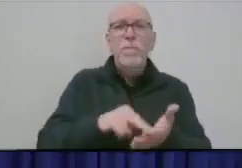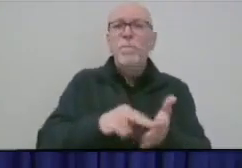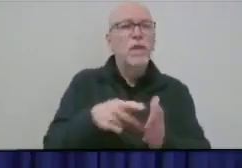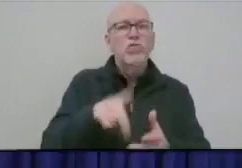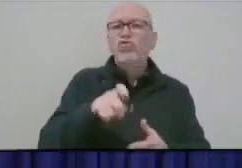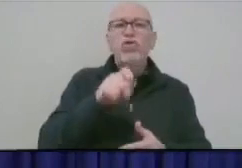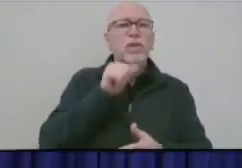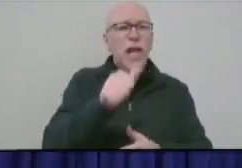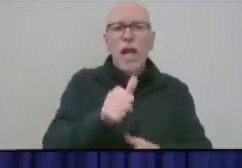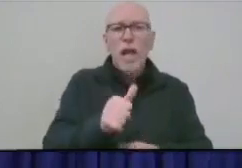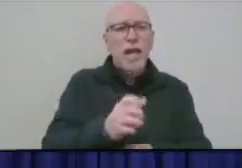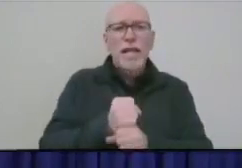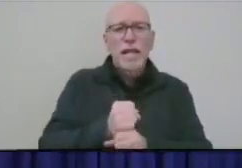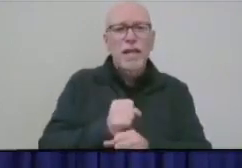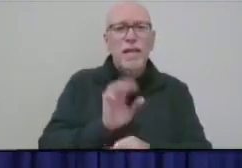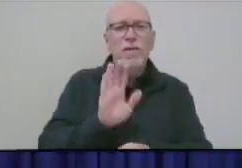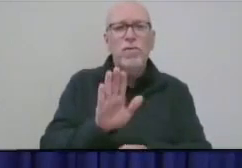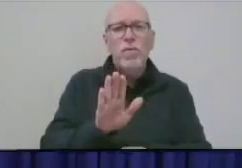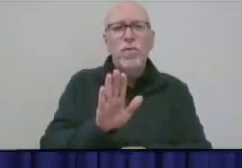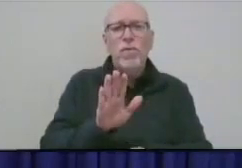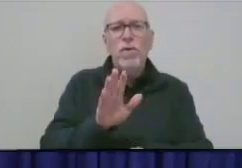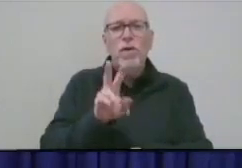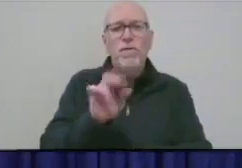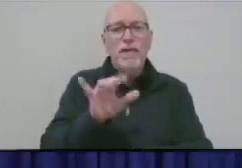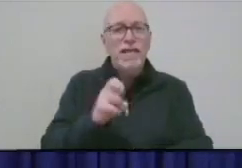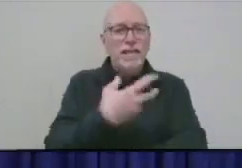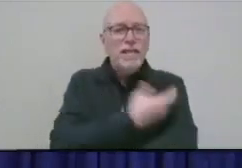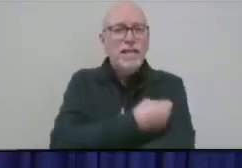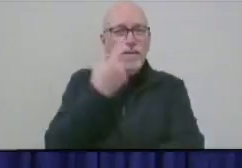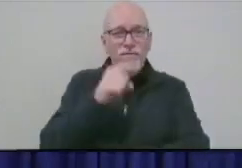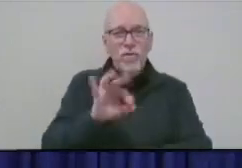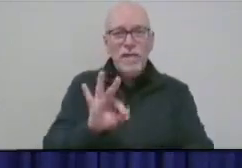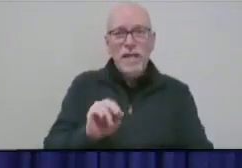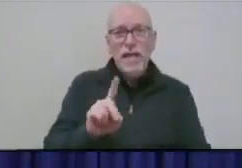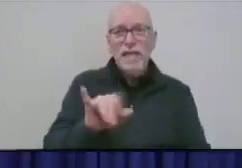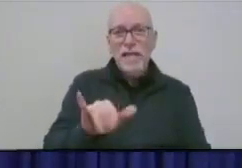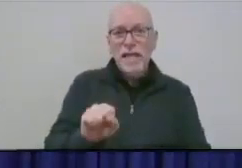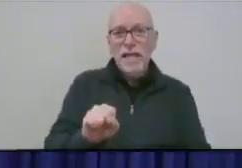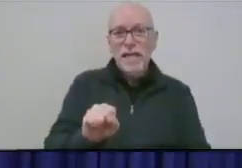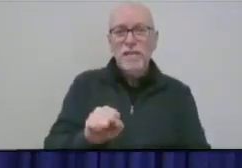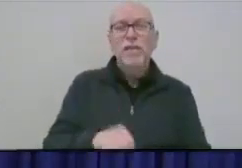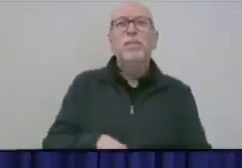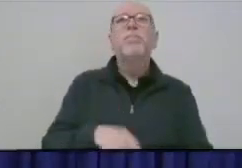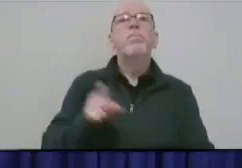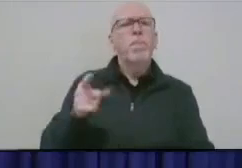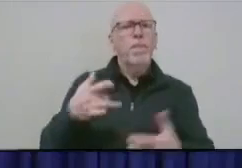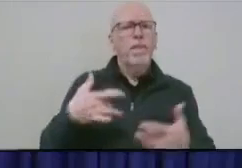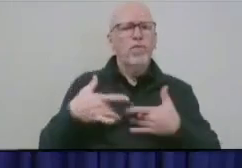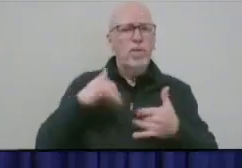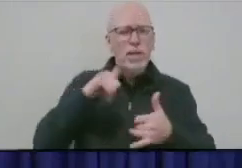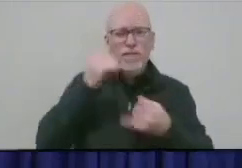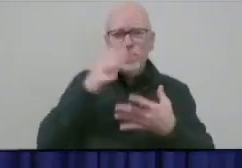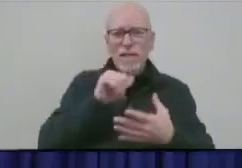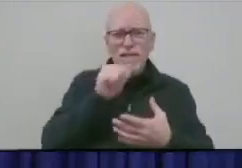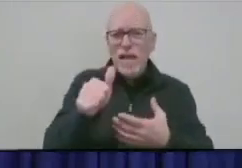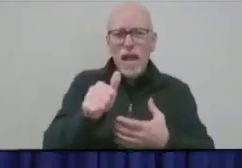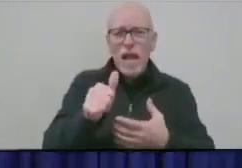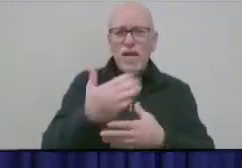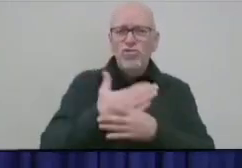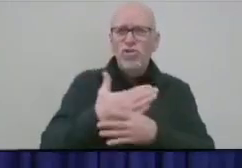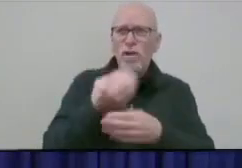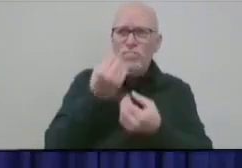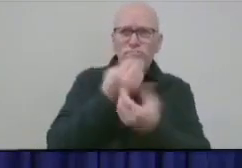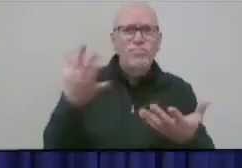get your vaccine for 90 days. And she was concerned that that information wasn't getting out,